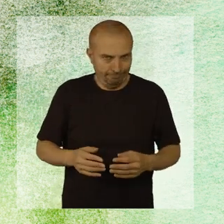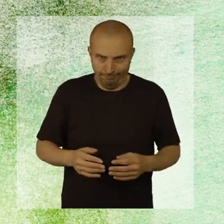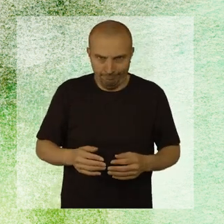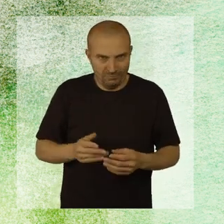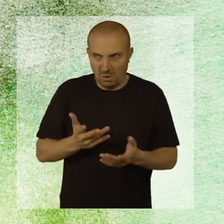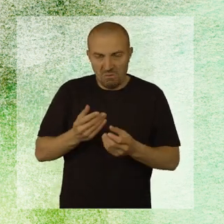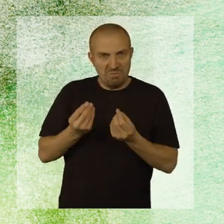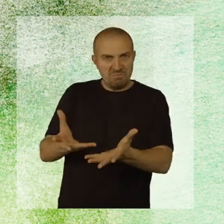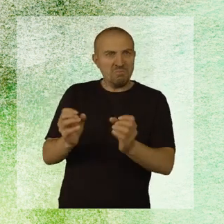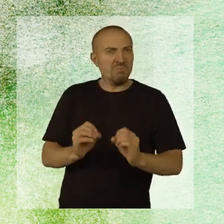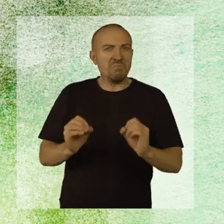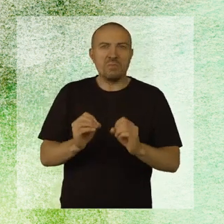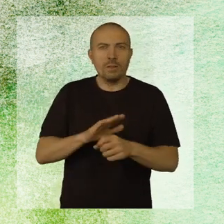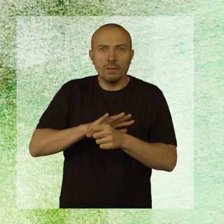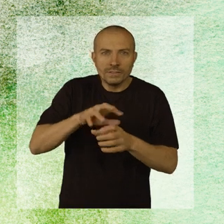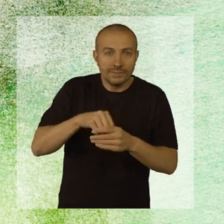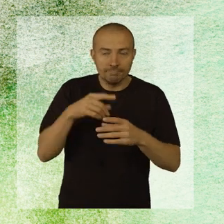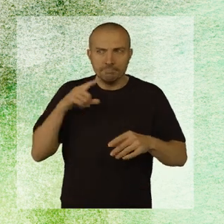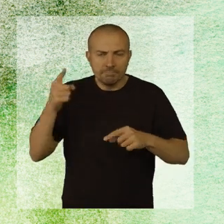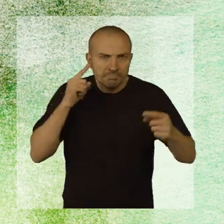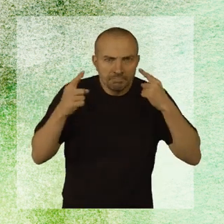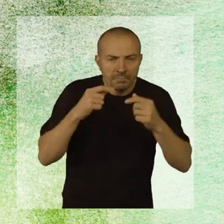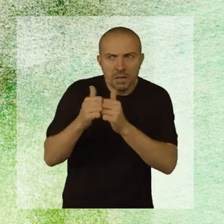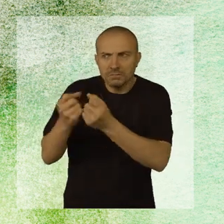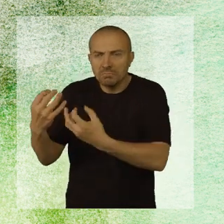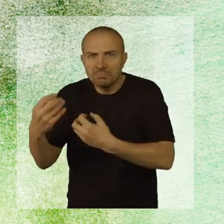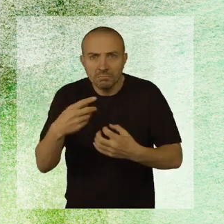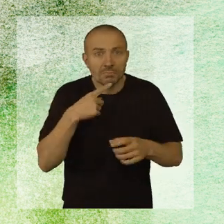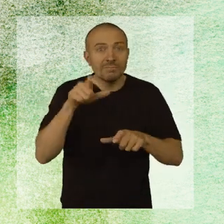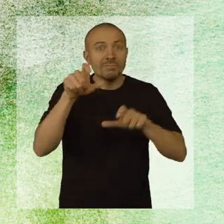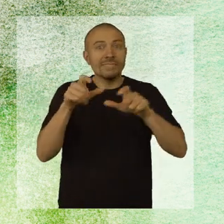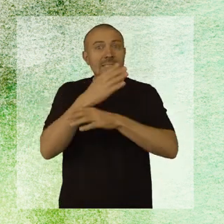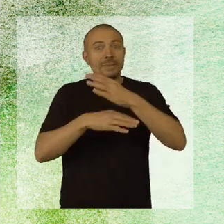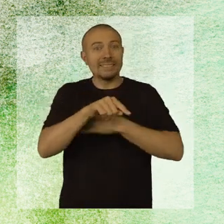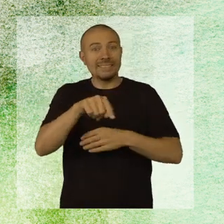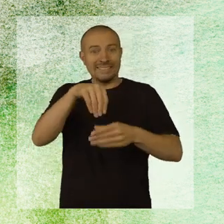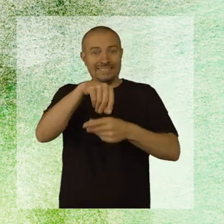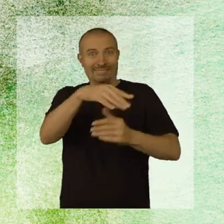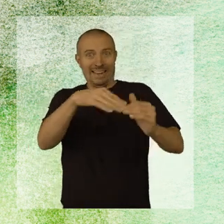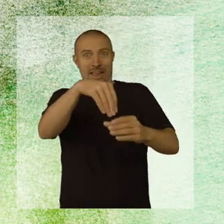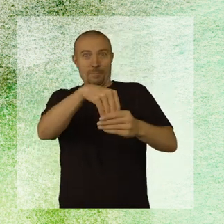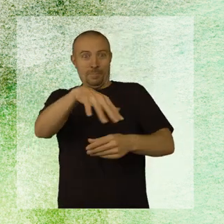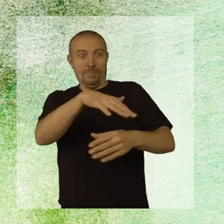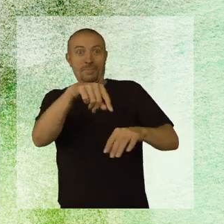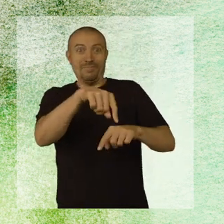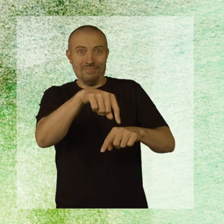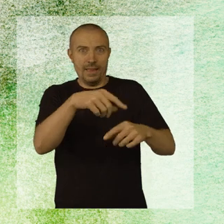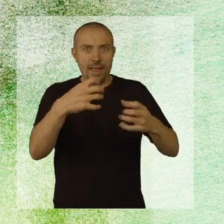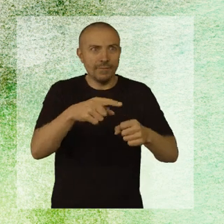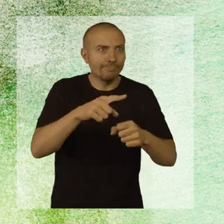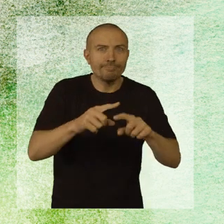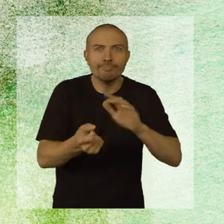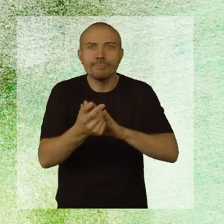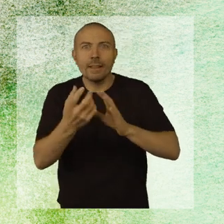and inclusive way for people with disabilities. So what we have been hearing from partners and people